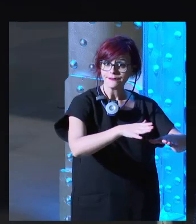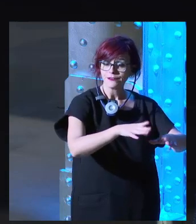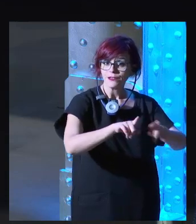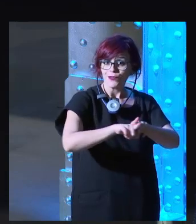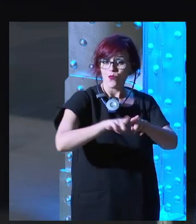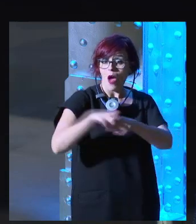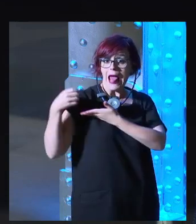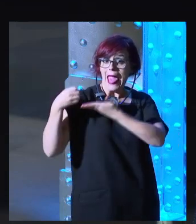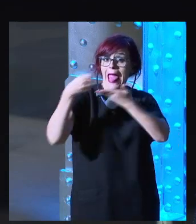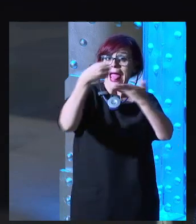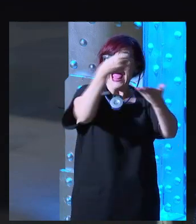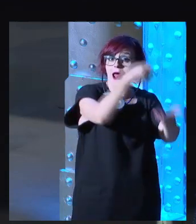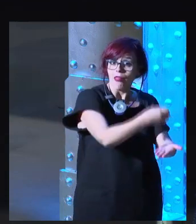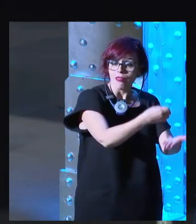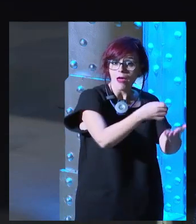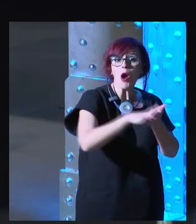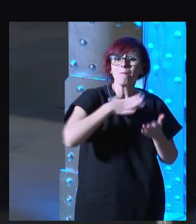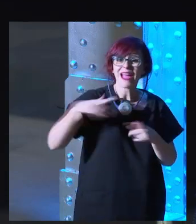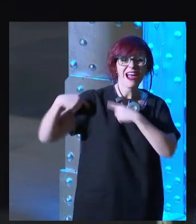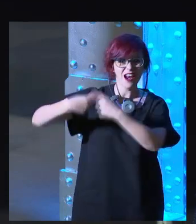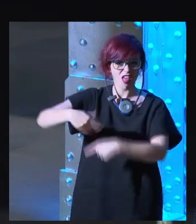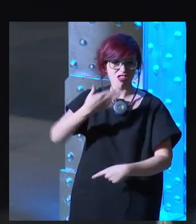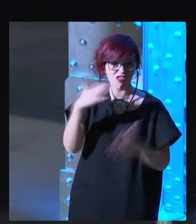of things, is to try and equip you to go